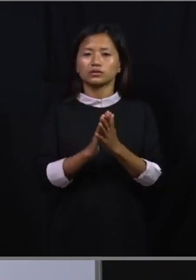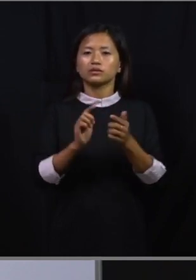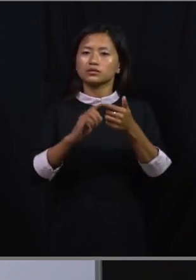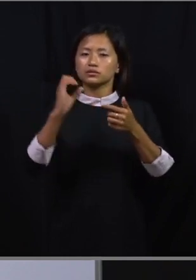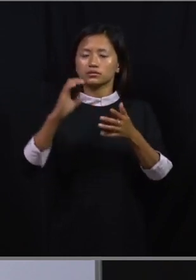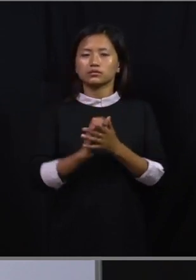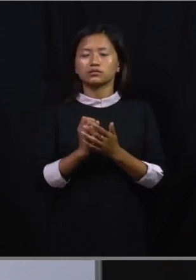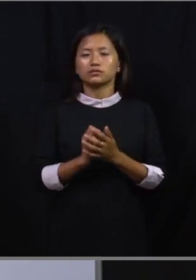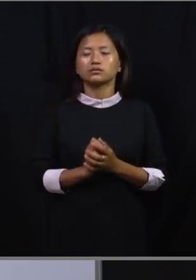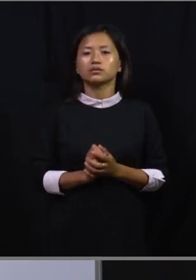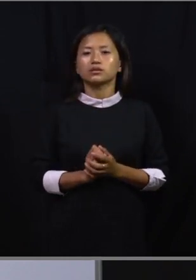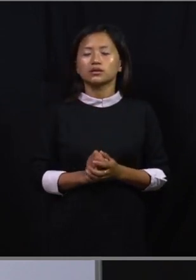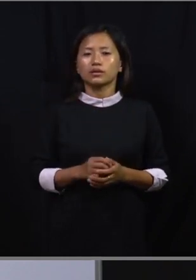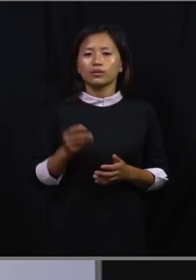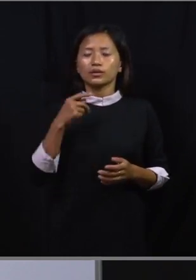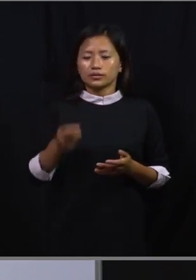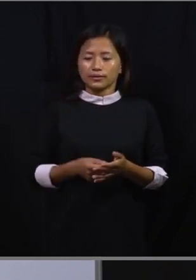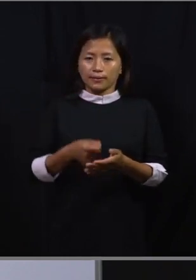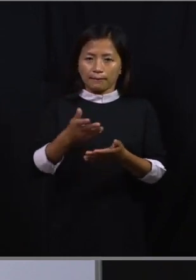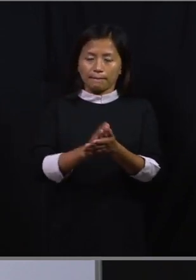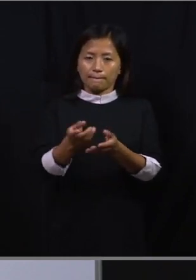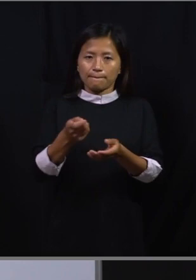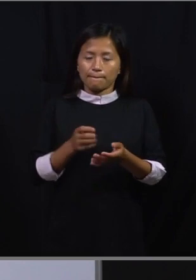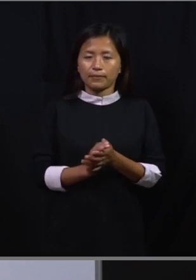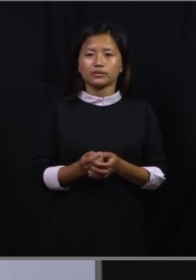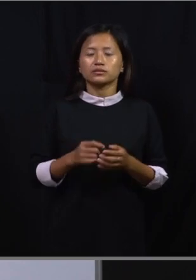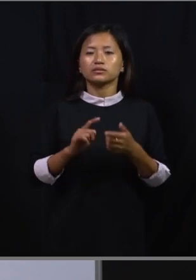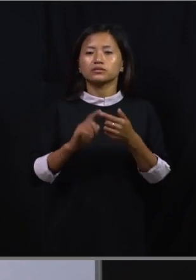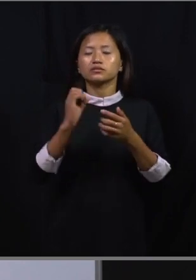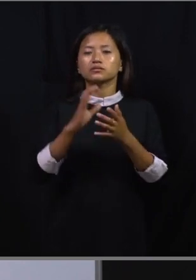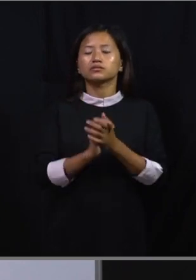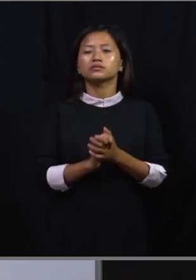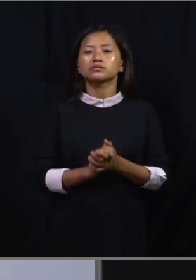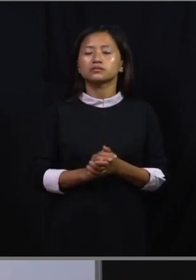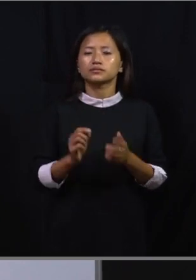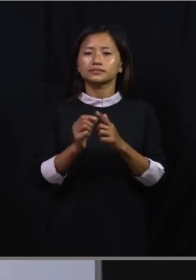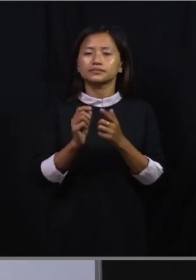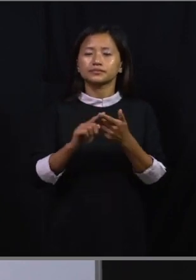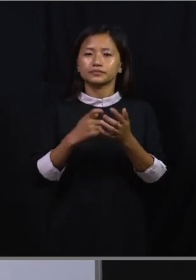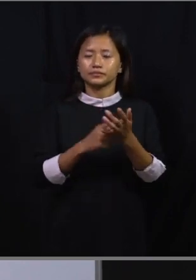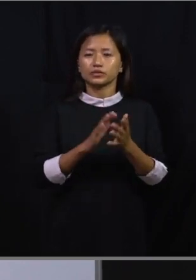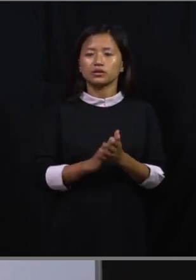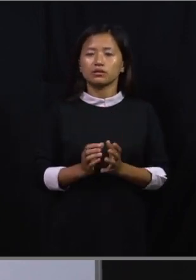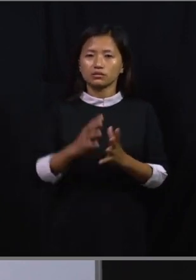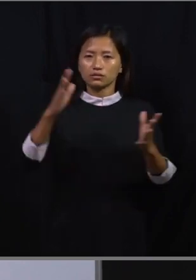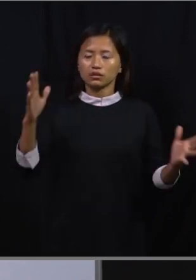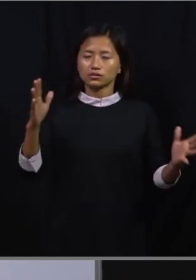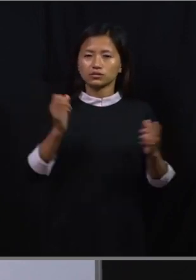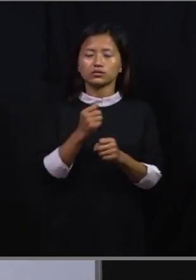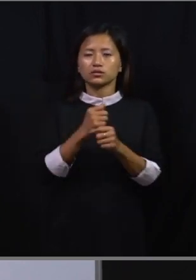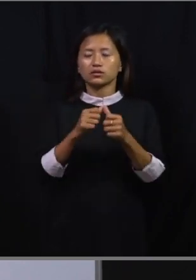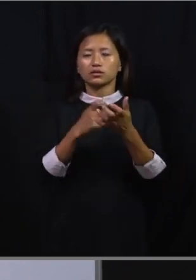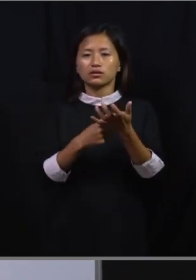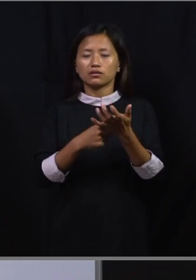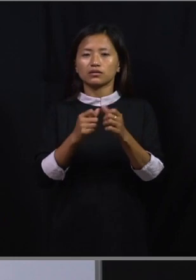to buy these industries and agriculture farm, this period was also called the largest garage sale.